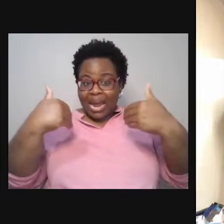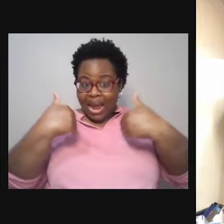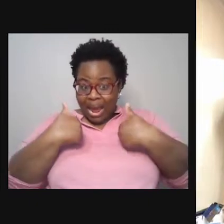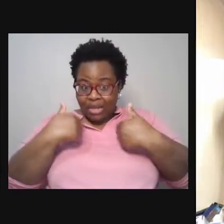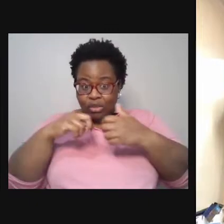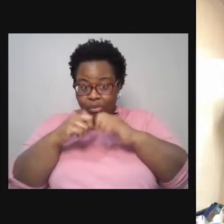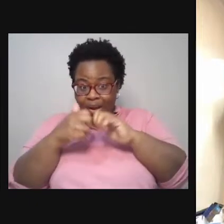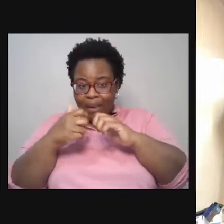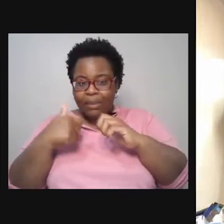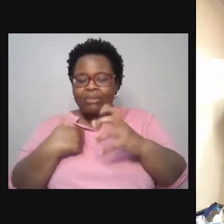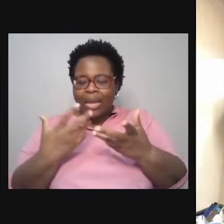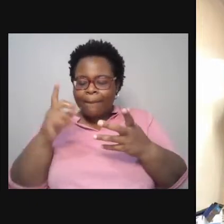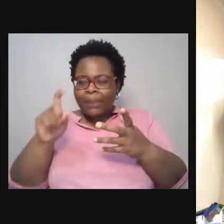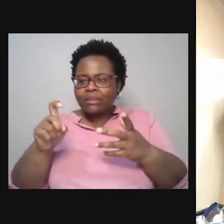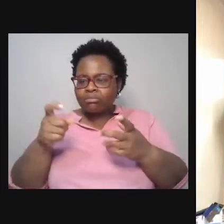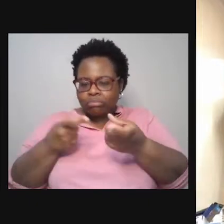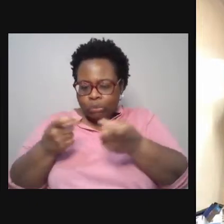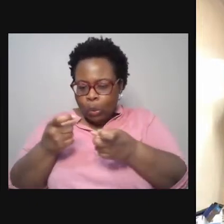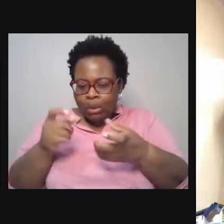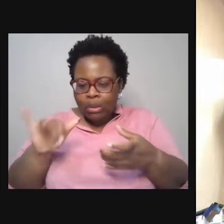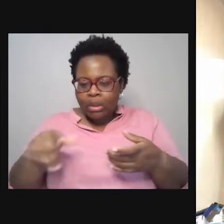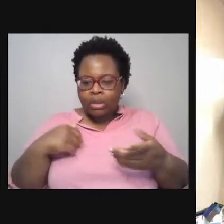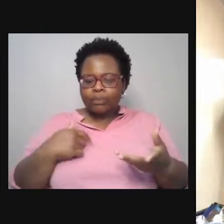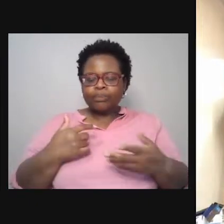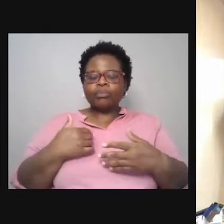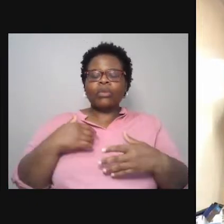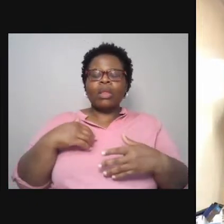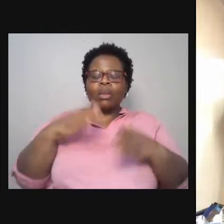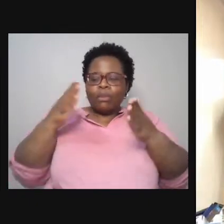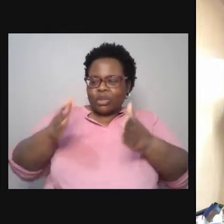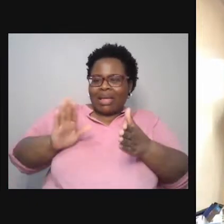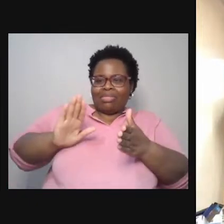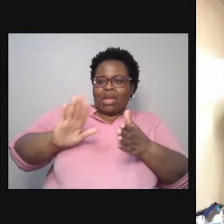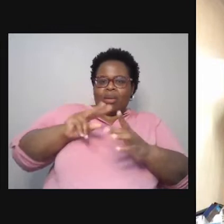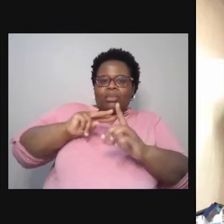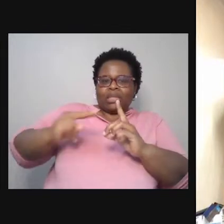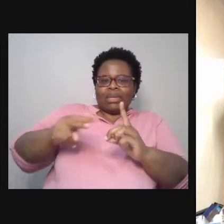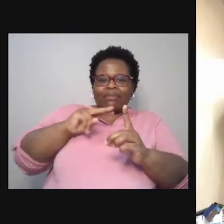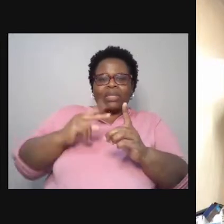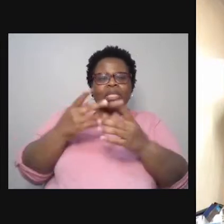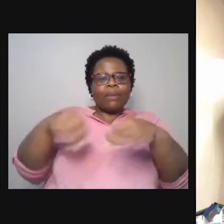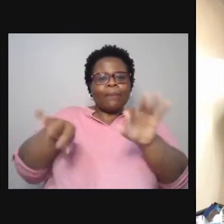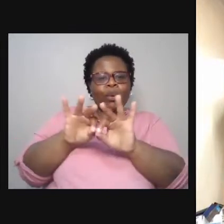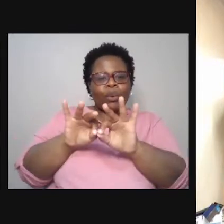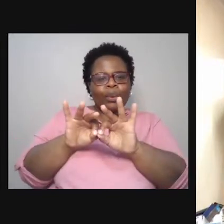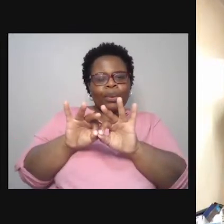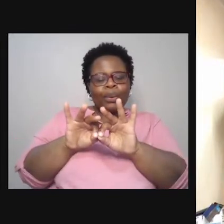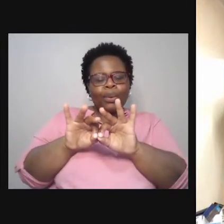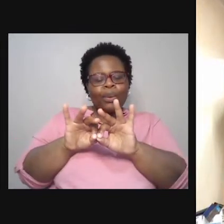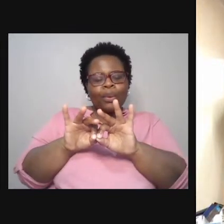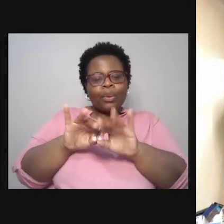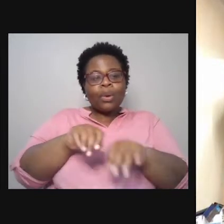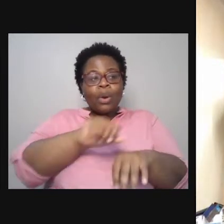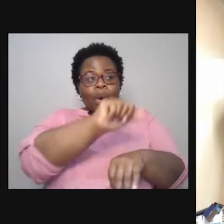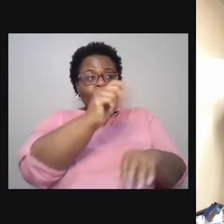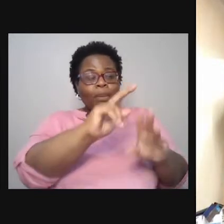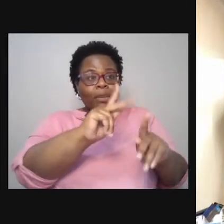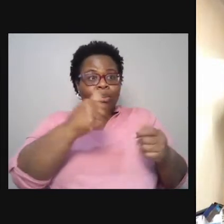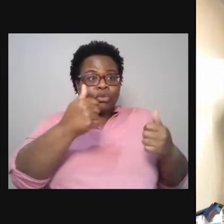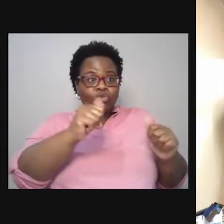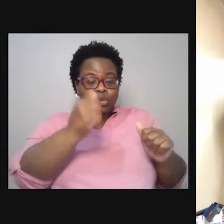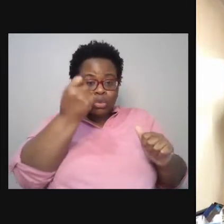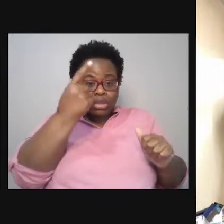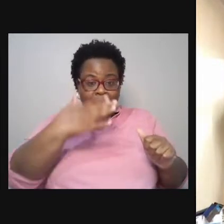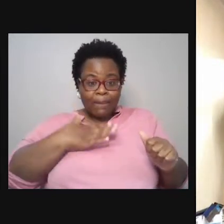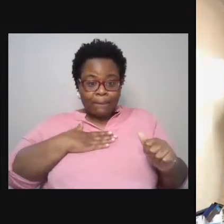person that has to deal with it. And it's all about the perspective at the end of the day. And no one really